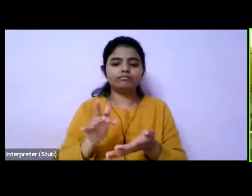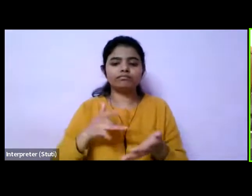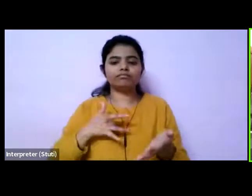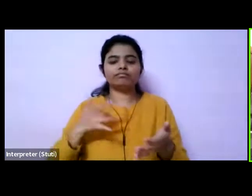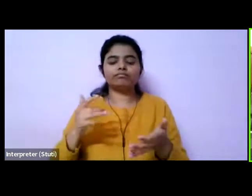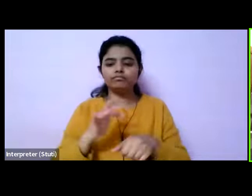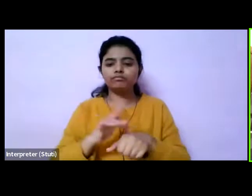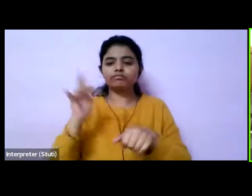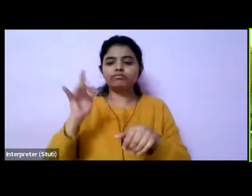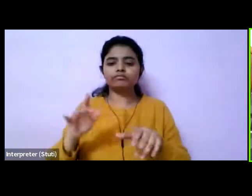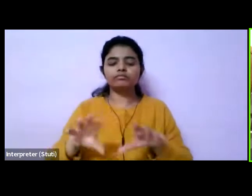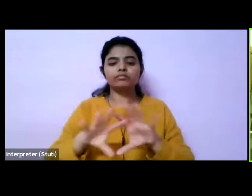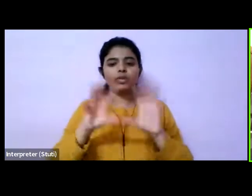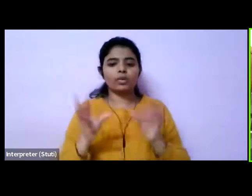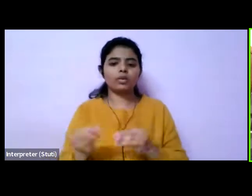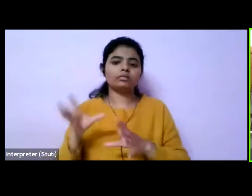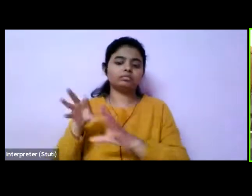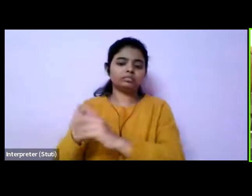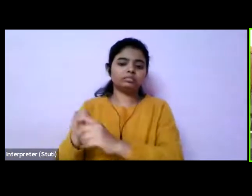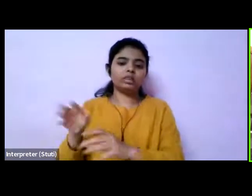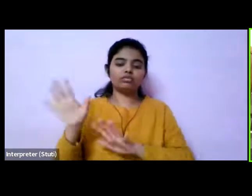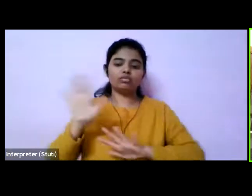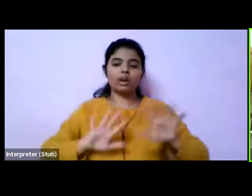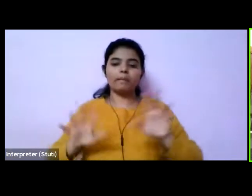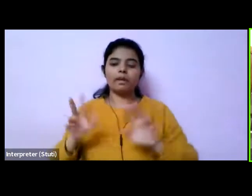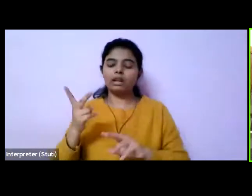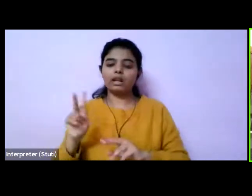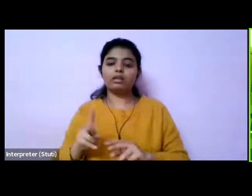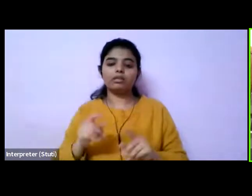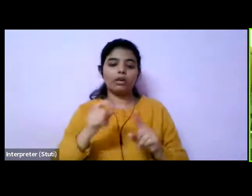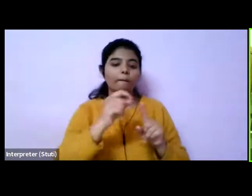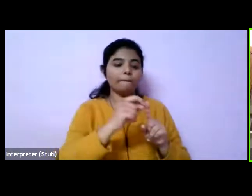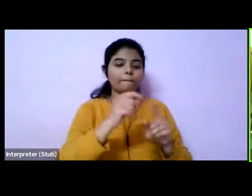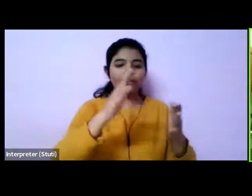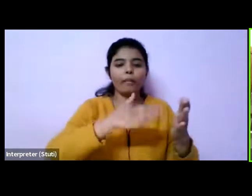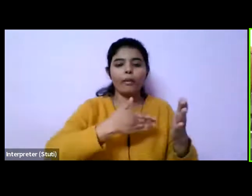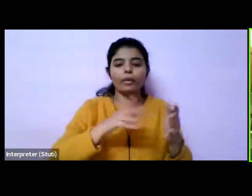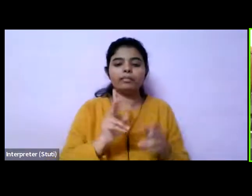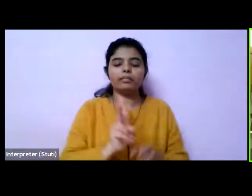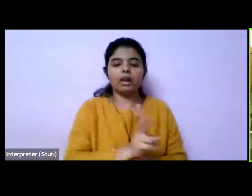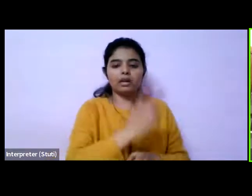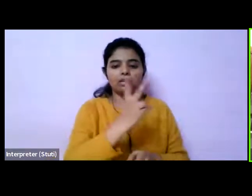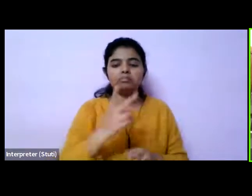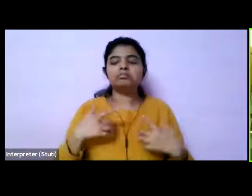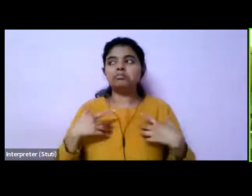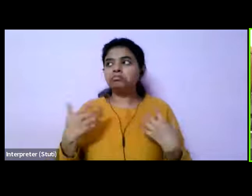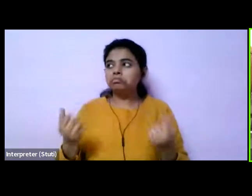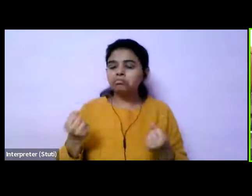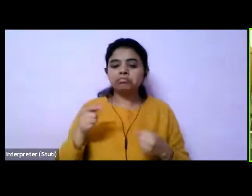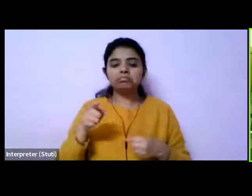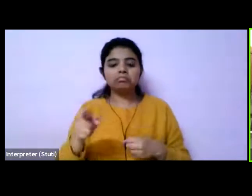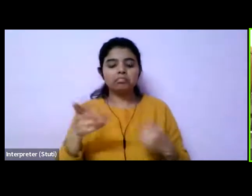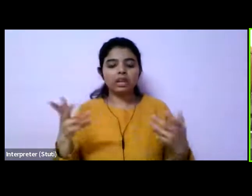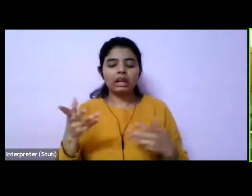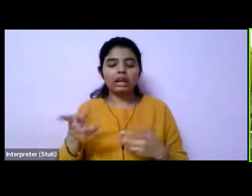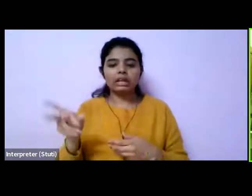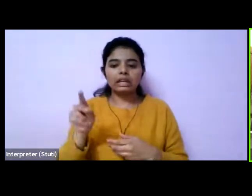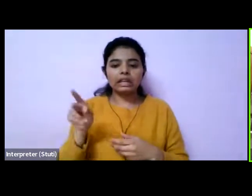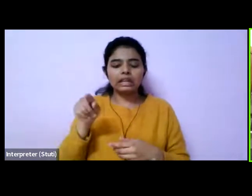mere description will be hopelessly inadequate. And for me, I have to relive that charge over and over